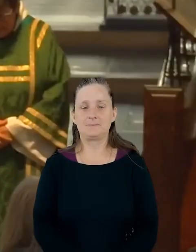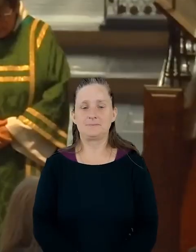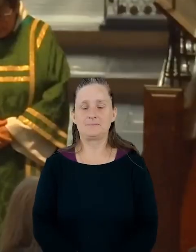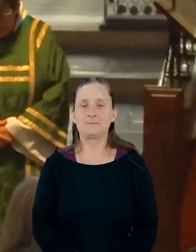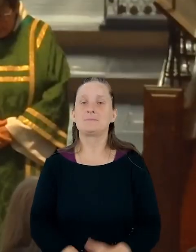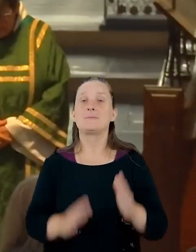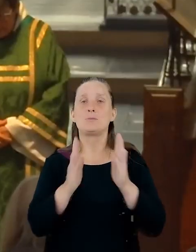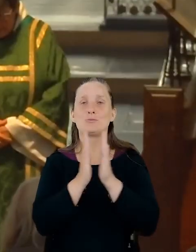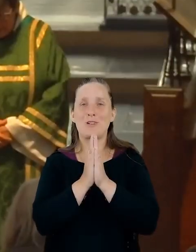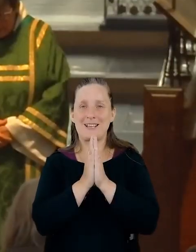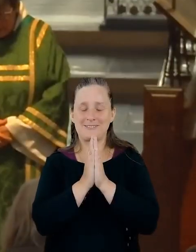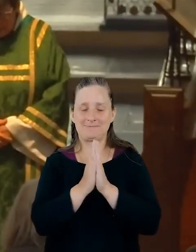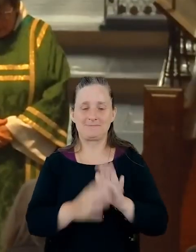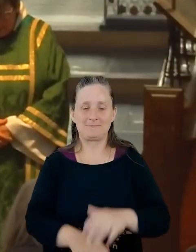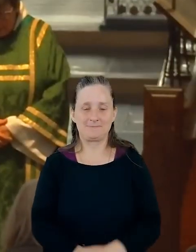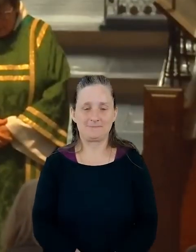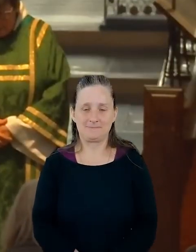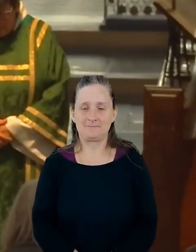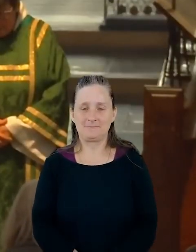Let us pray.